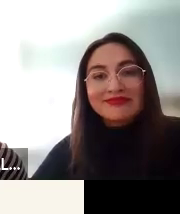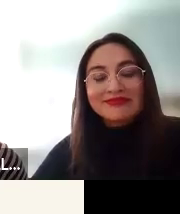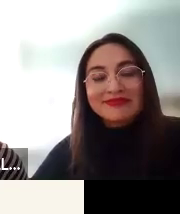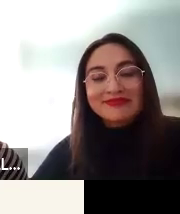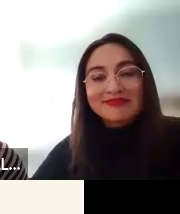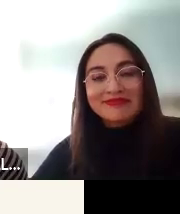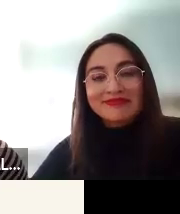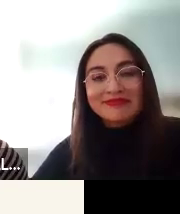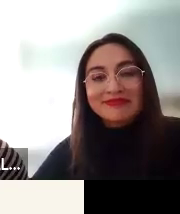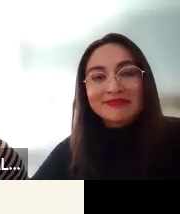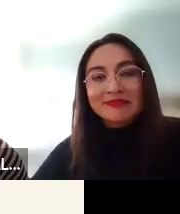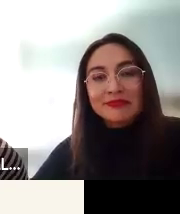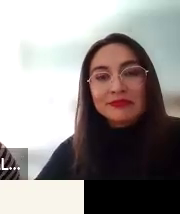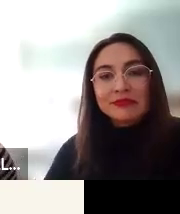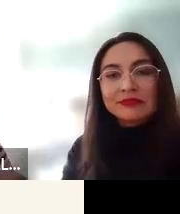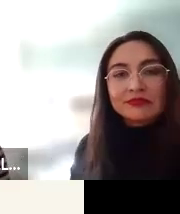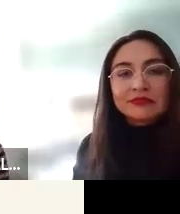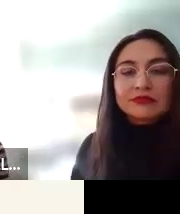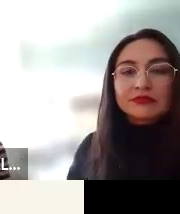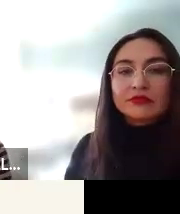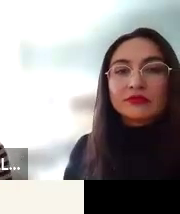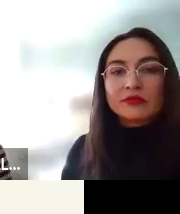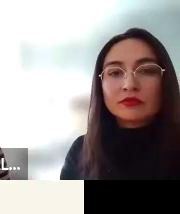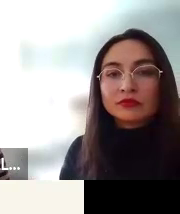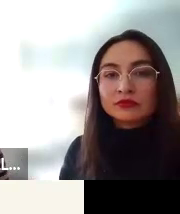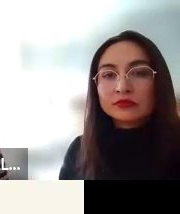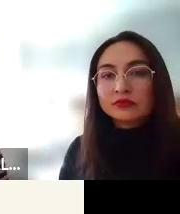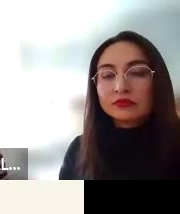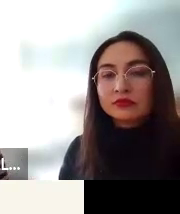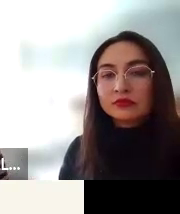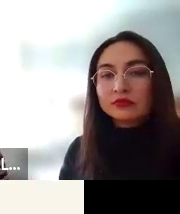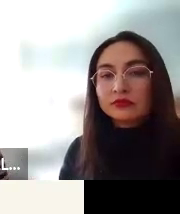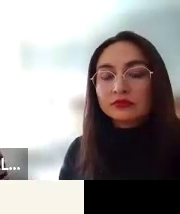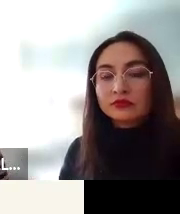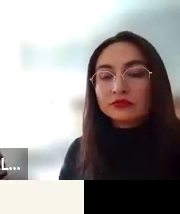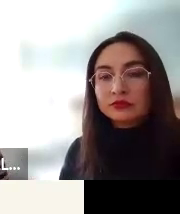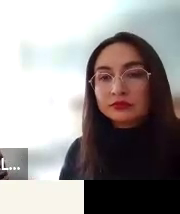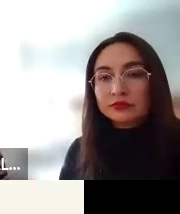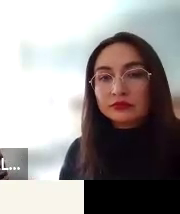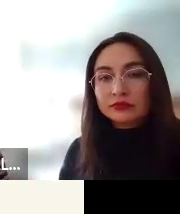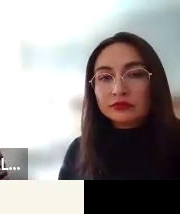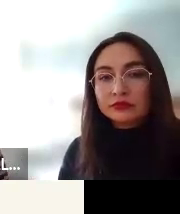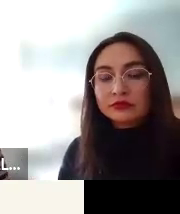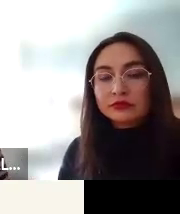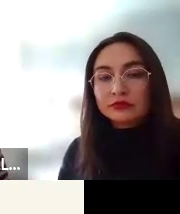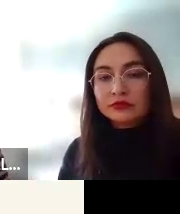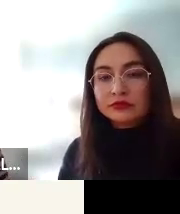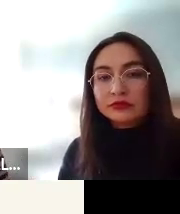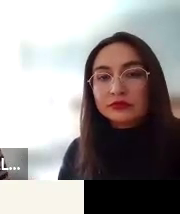All right, so who are these workshops for? These workshops are for people receiving services through